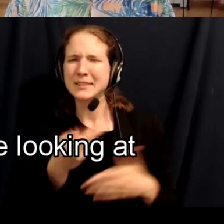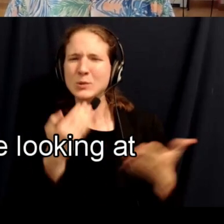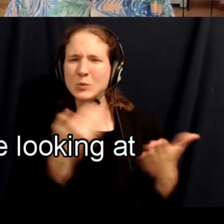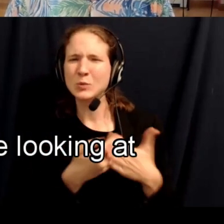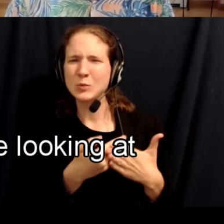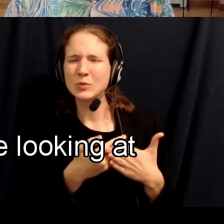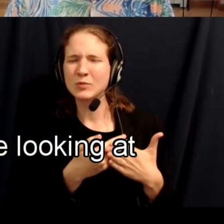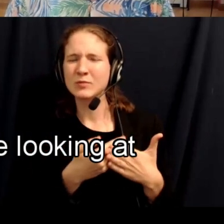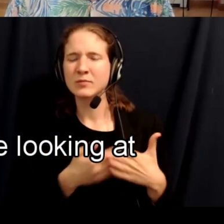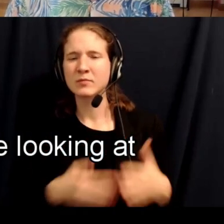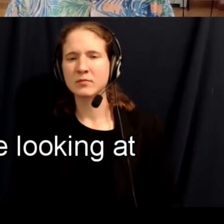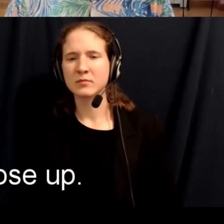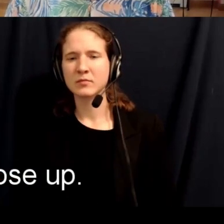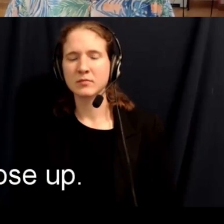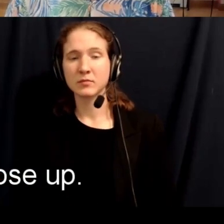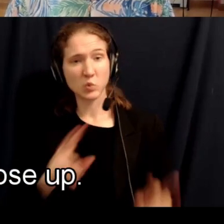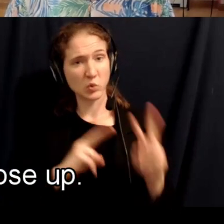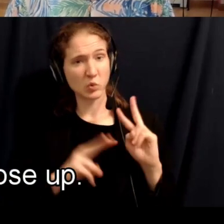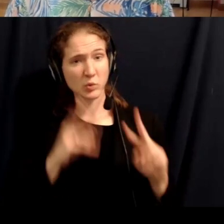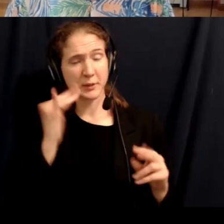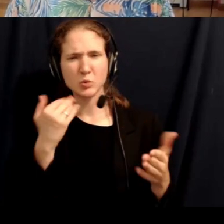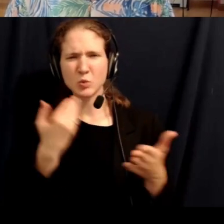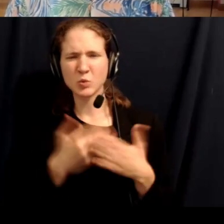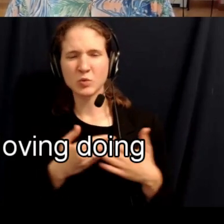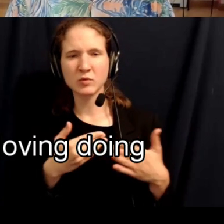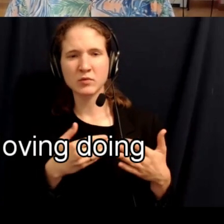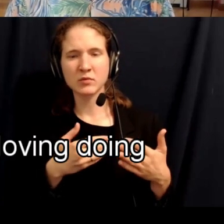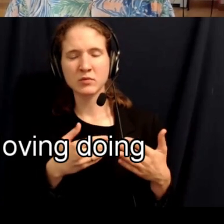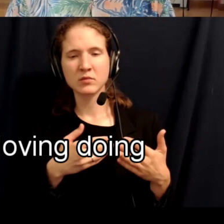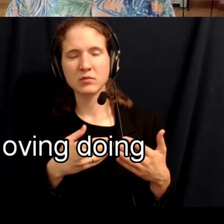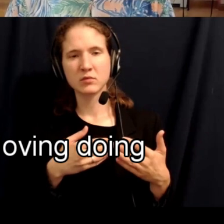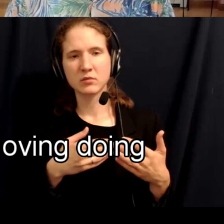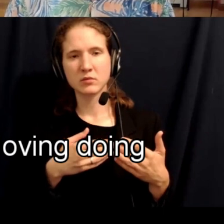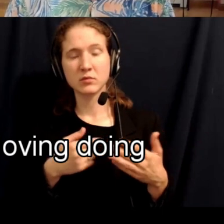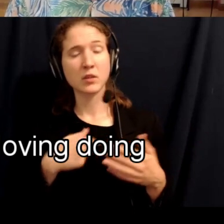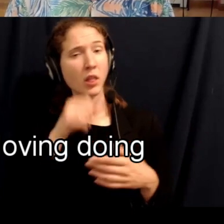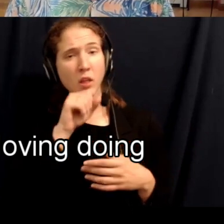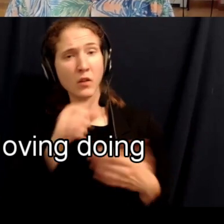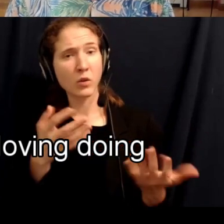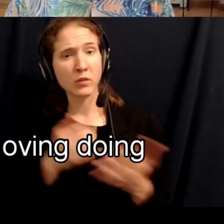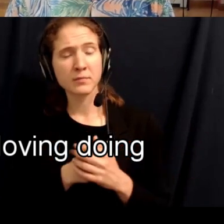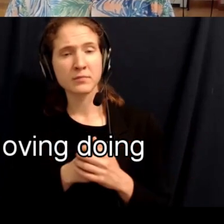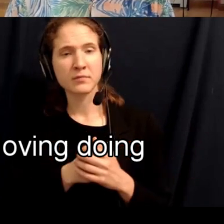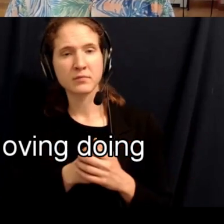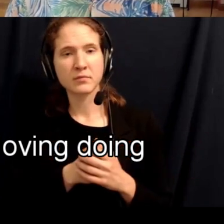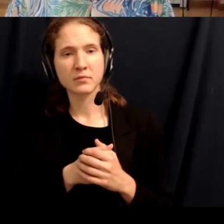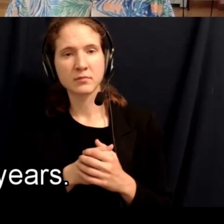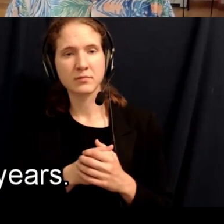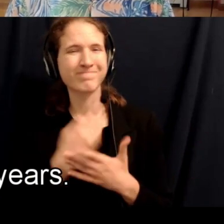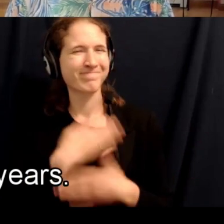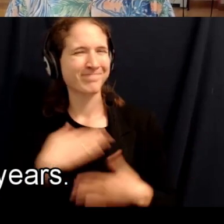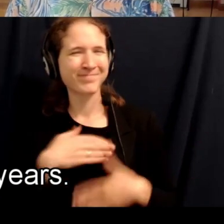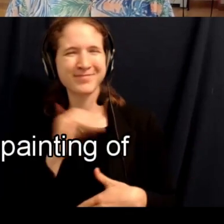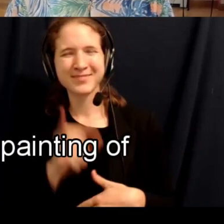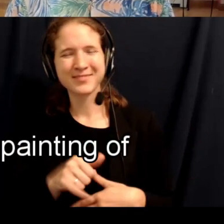the viewer when you're looking at them because you're so close up. So I really I've been loving doing this,